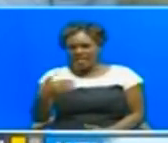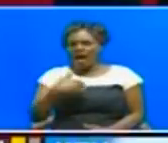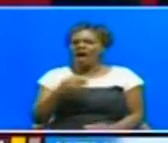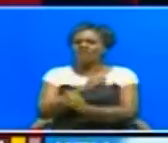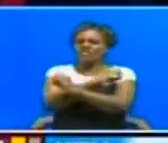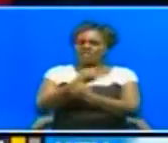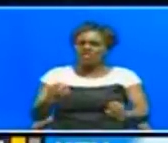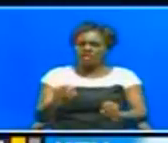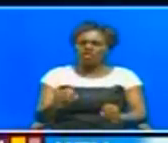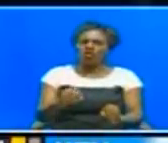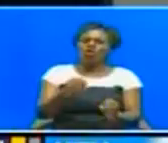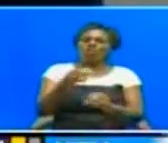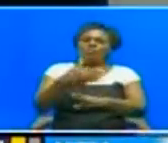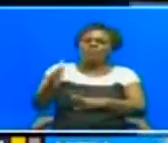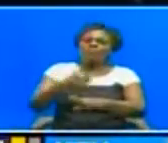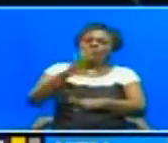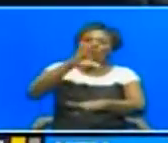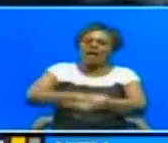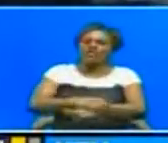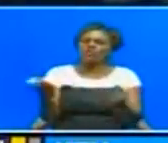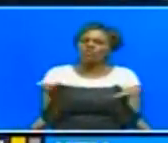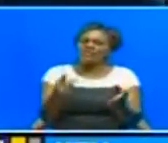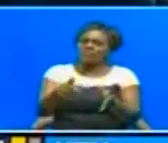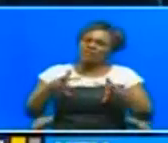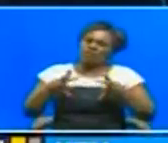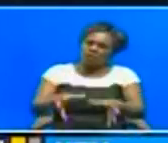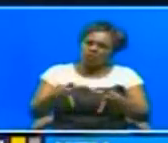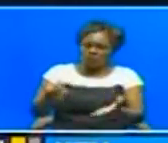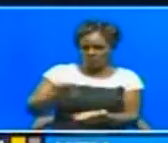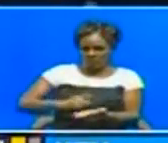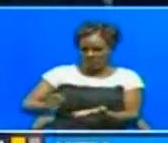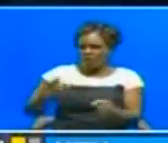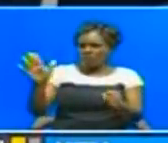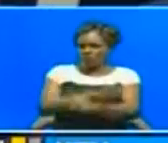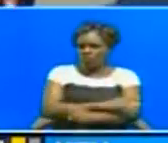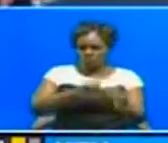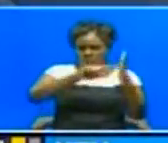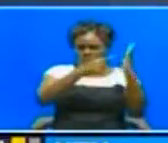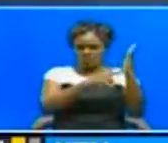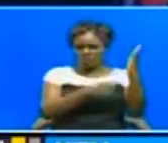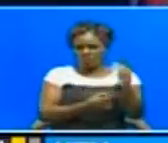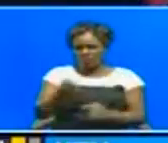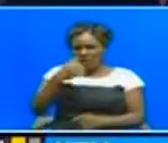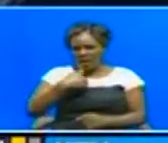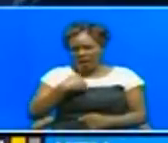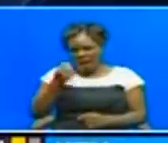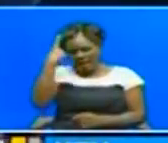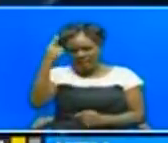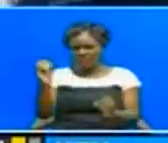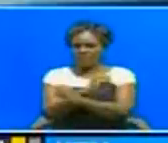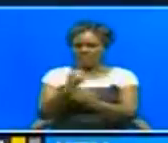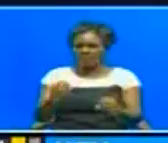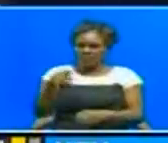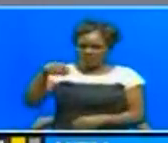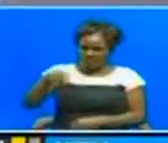whom the equipment is being leased and are being forced to sign a deal whose full details they still do not have. Munya insisted that